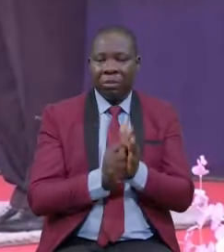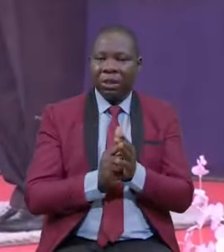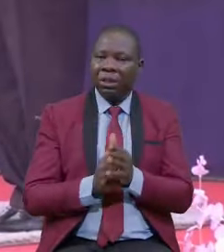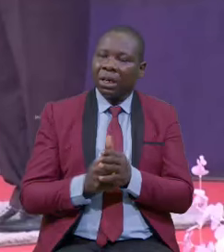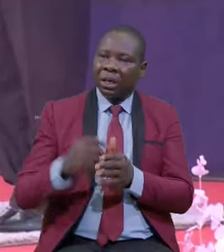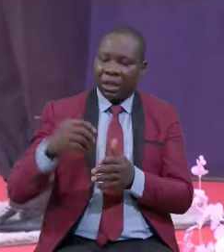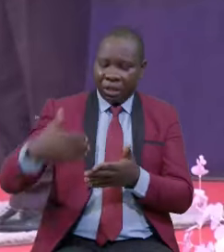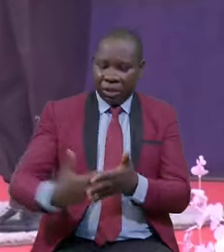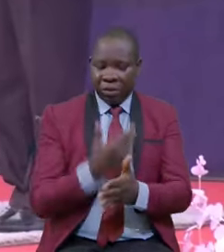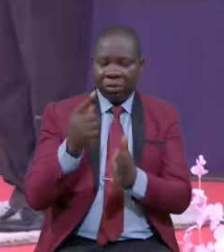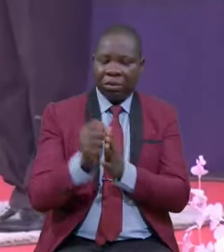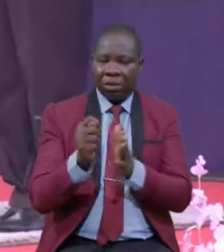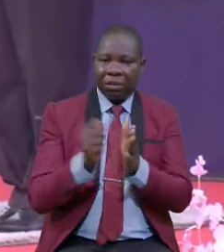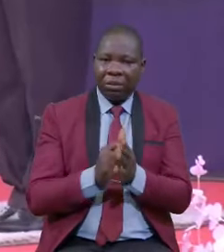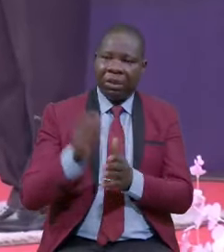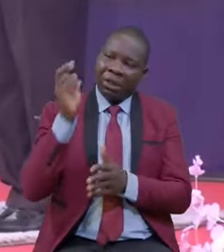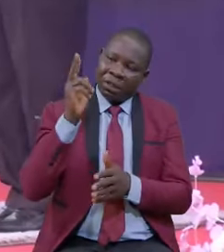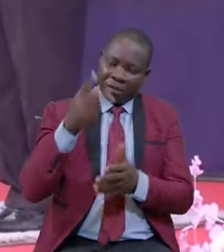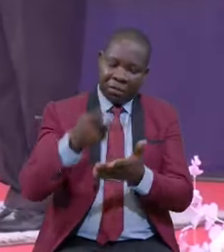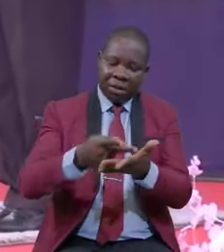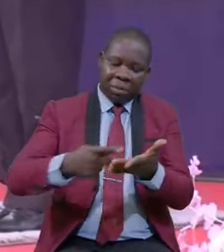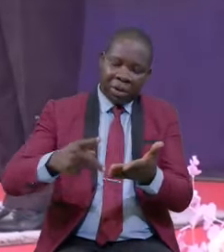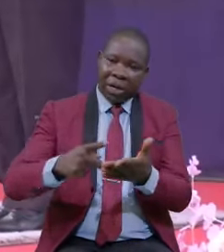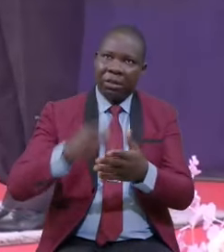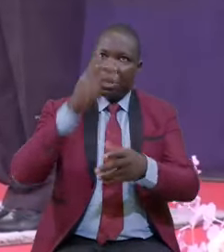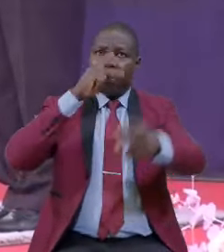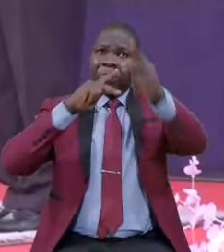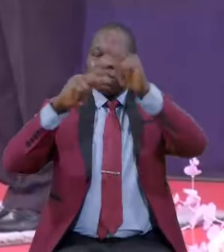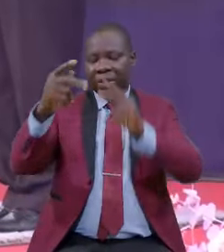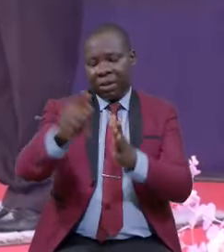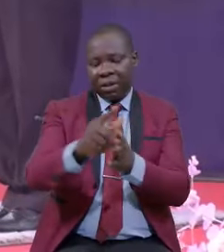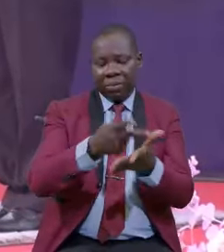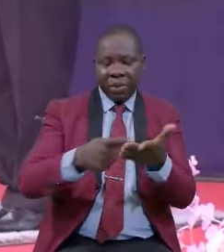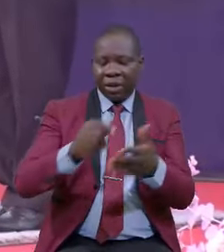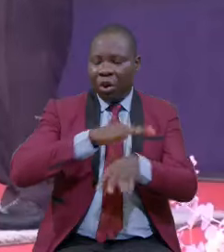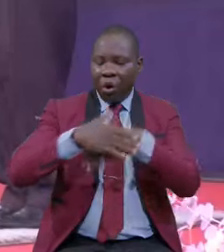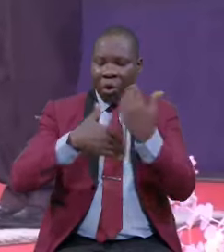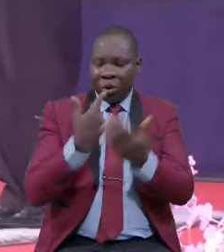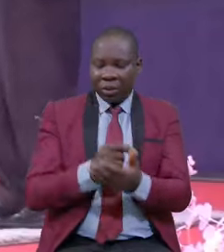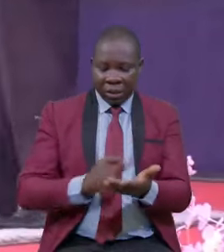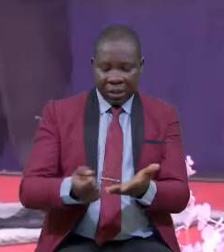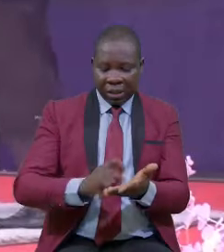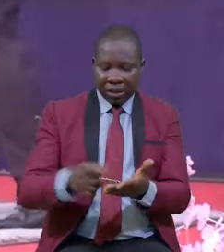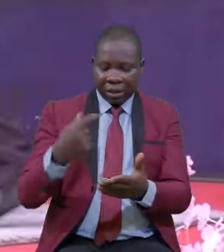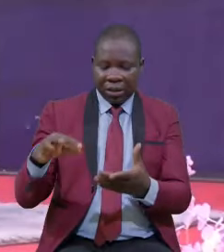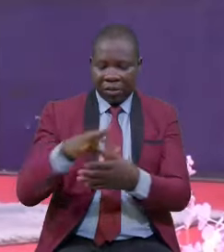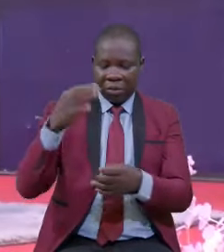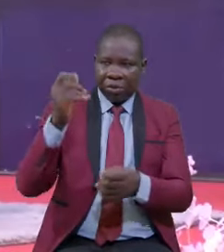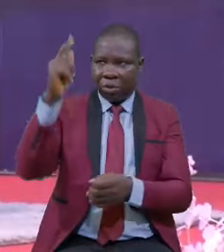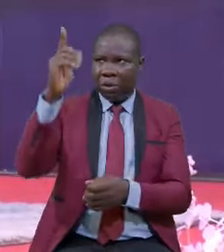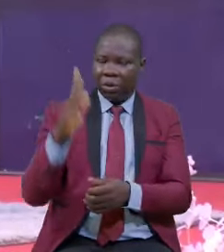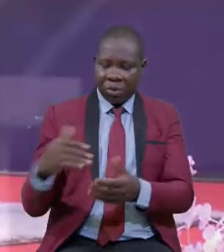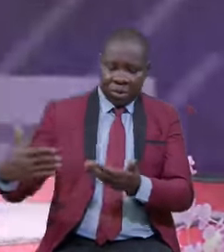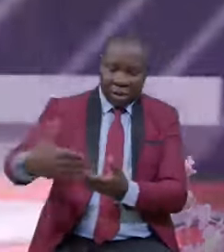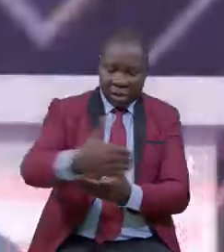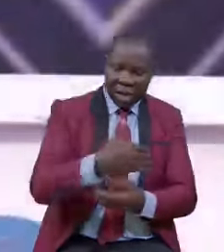prophetic part, and all the details, the Spirit of God gathered them together. The people